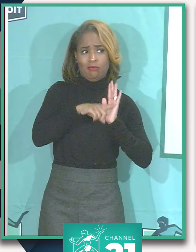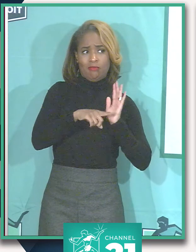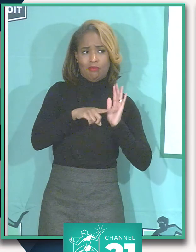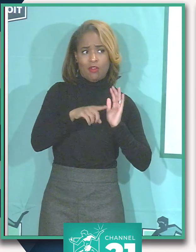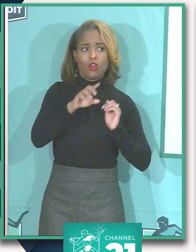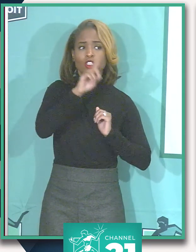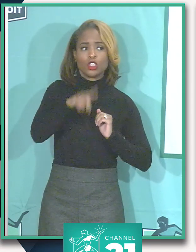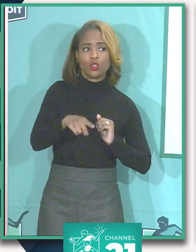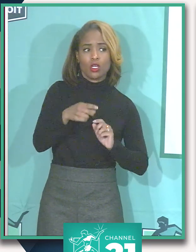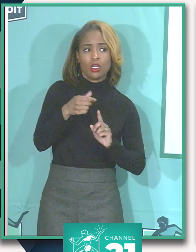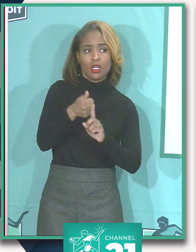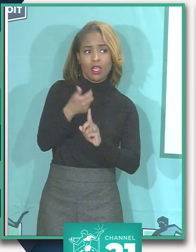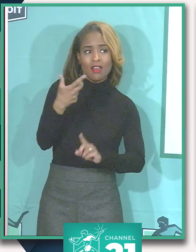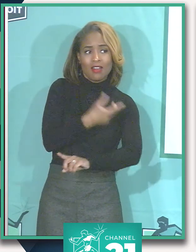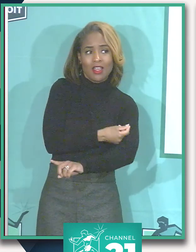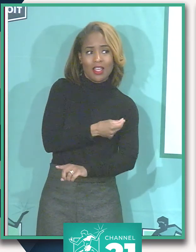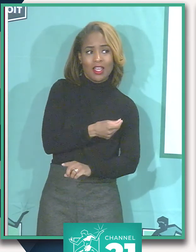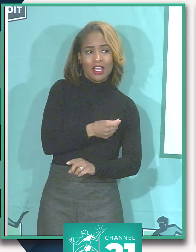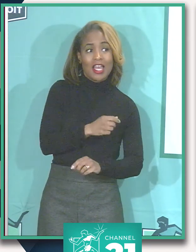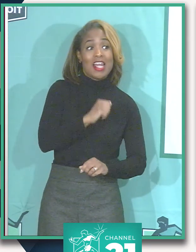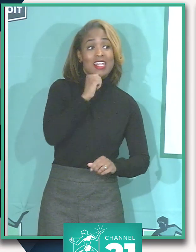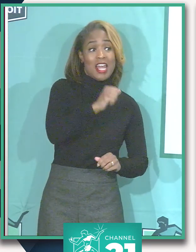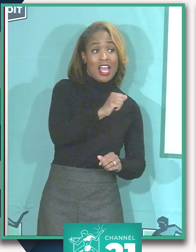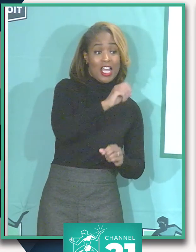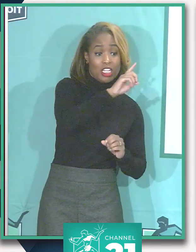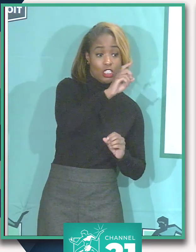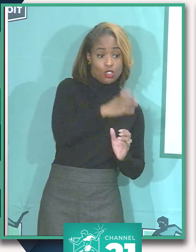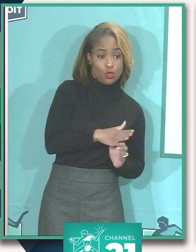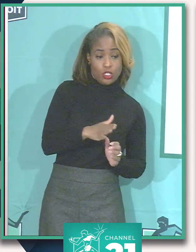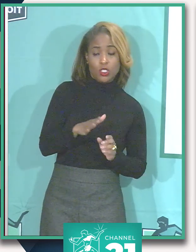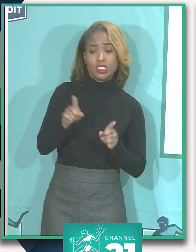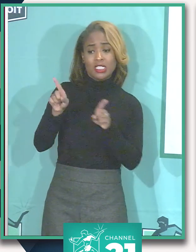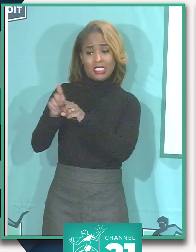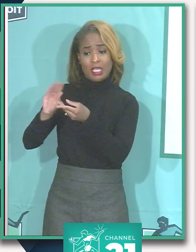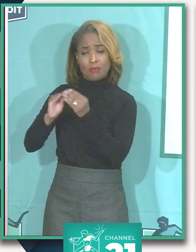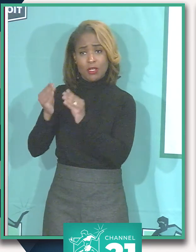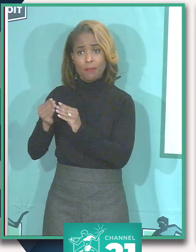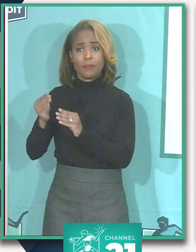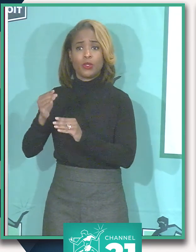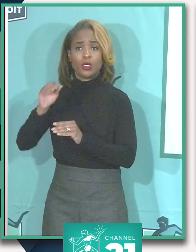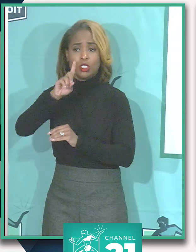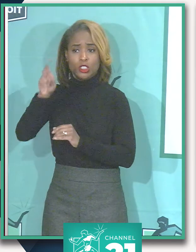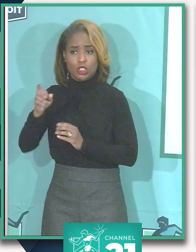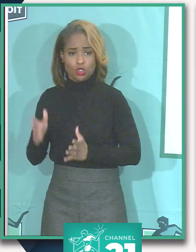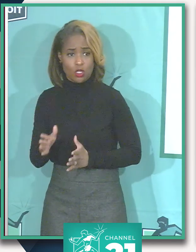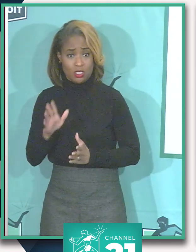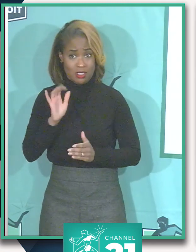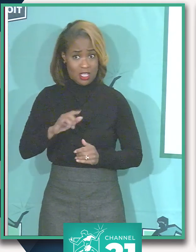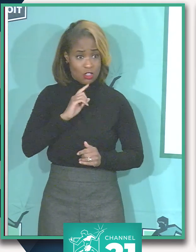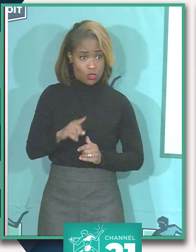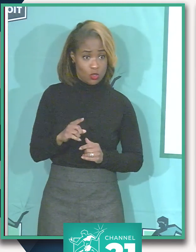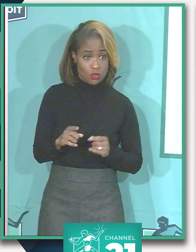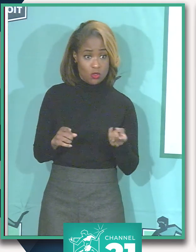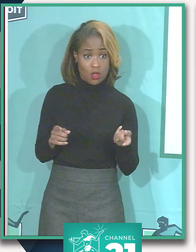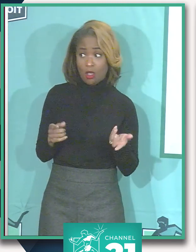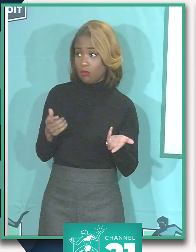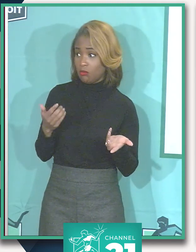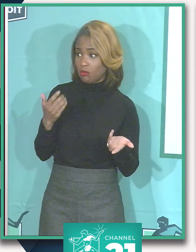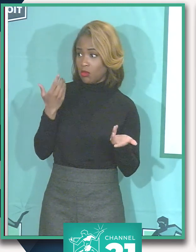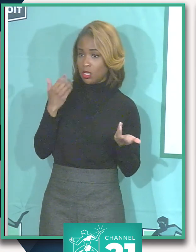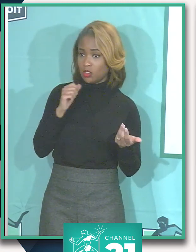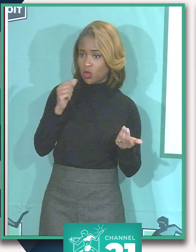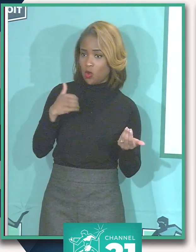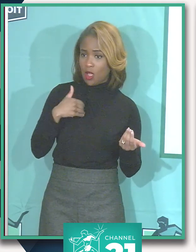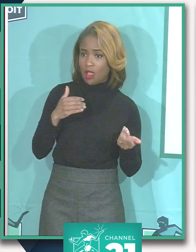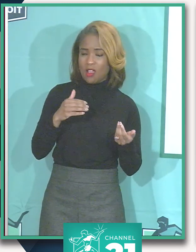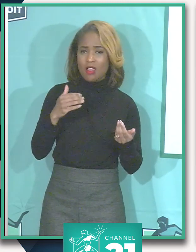is vaccinating as many non-Detroiters as Detroiters, and wants to know if there's anything to that. Yeah, I don't know, we've got the numbers, but it's